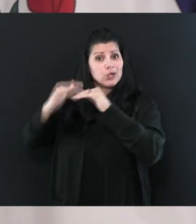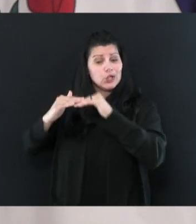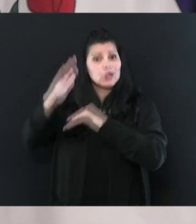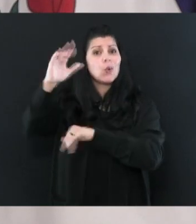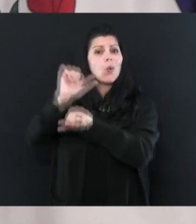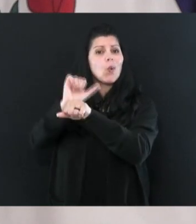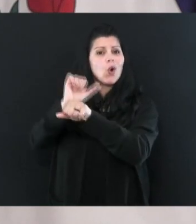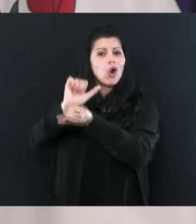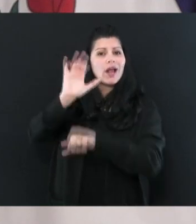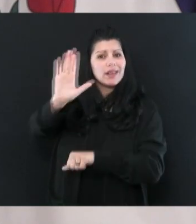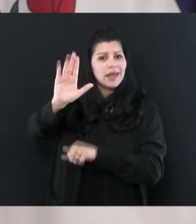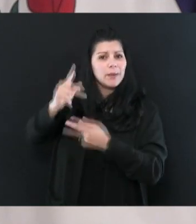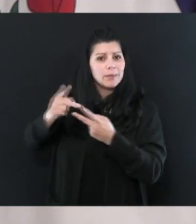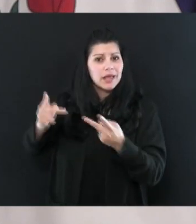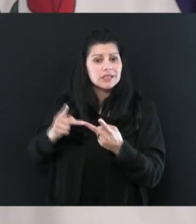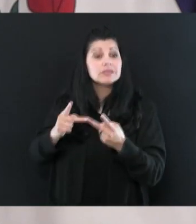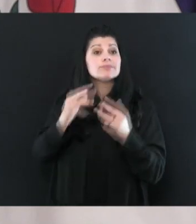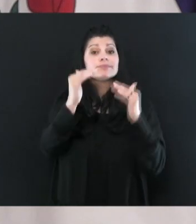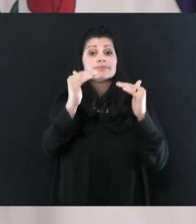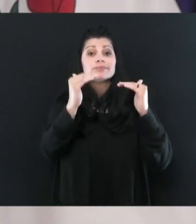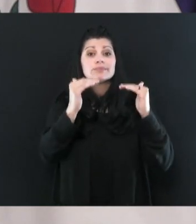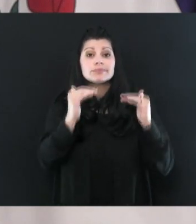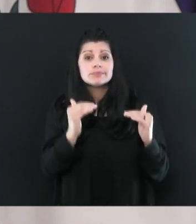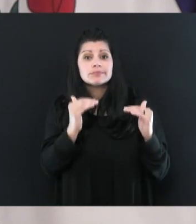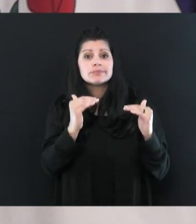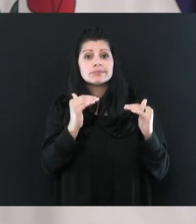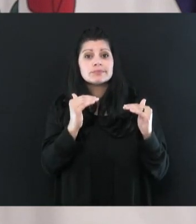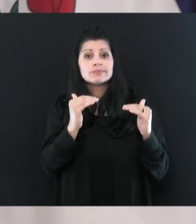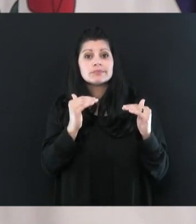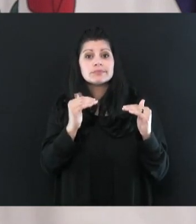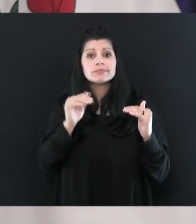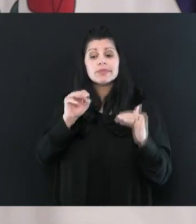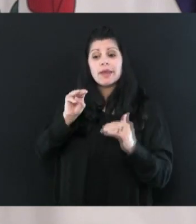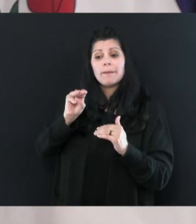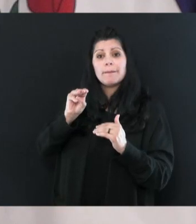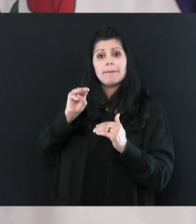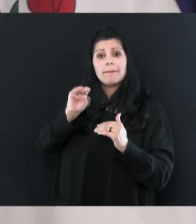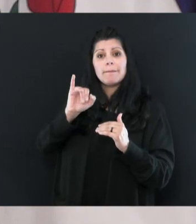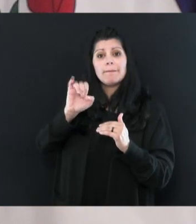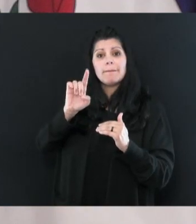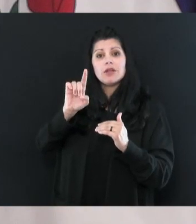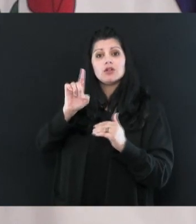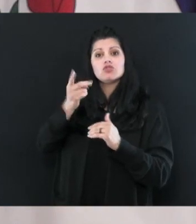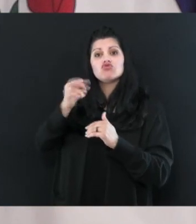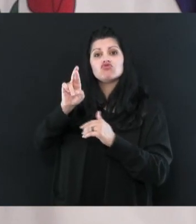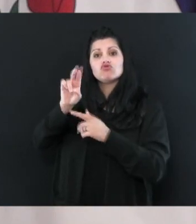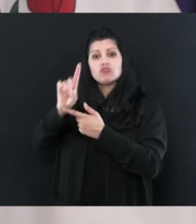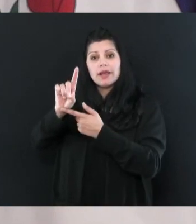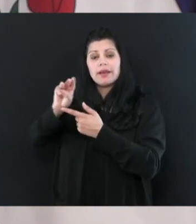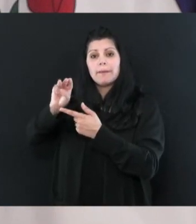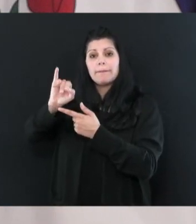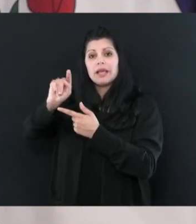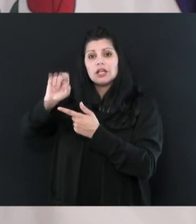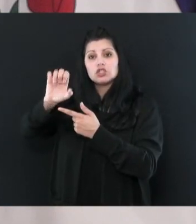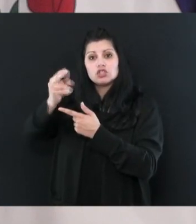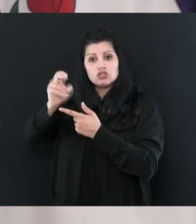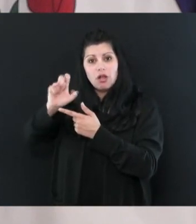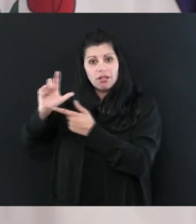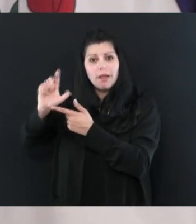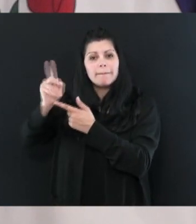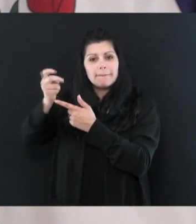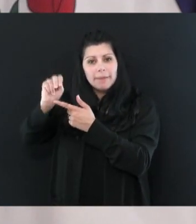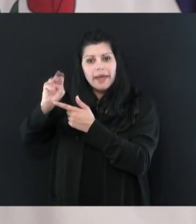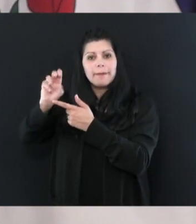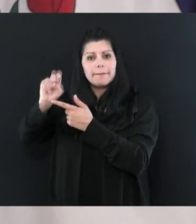right, but also an employee of the Mildred Mitchell Bateman Hospital has died as a result of